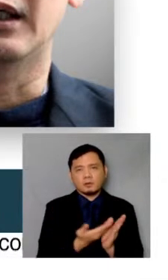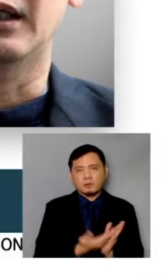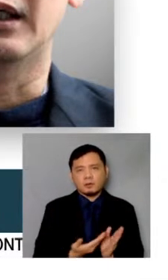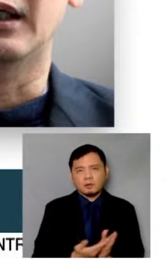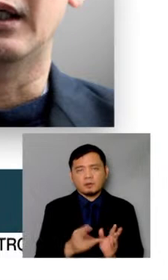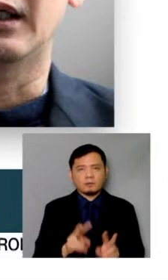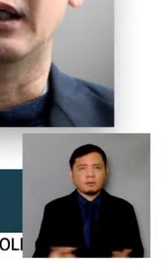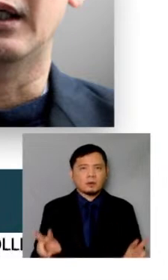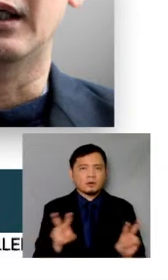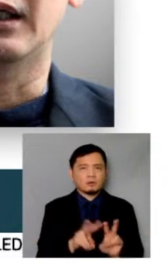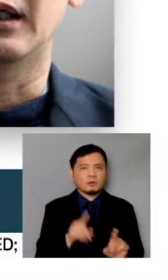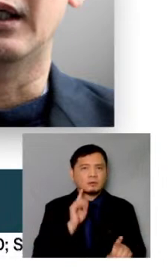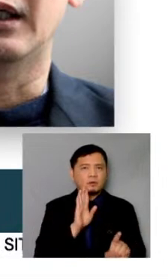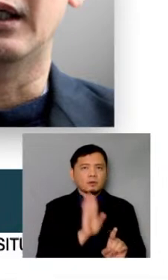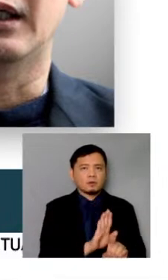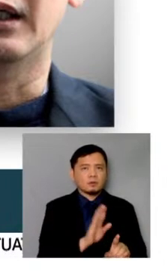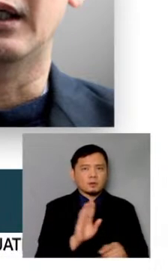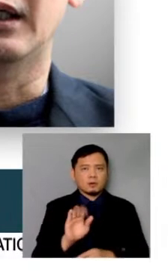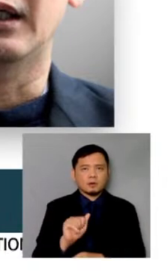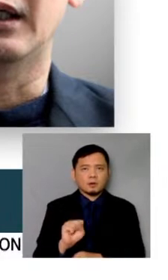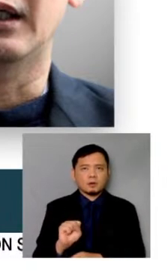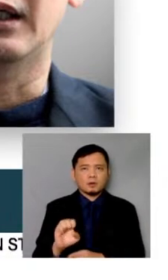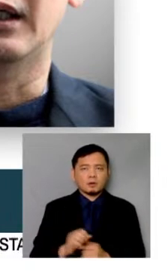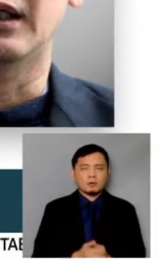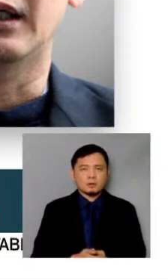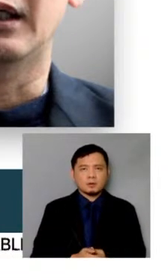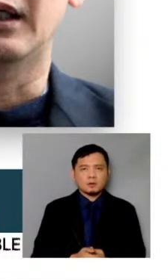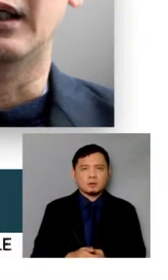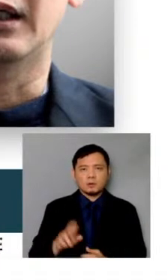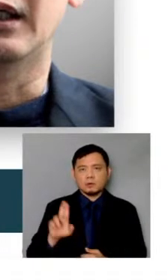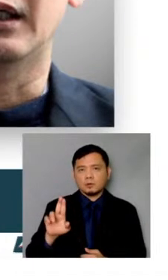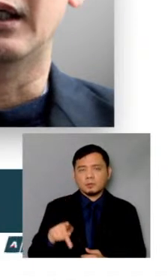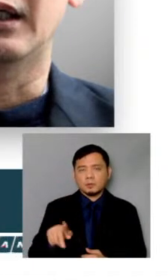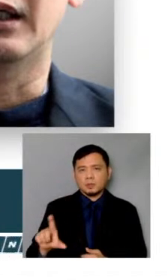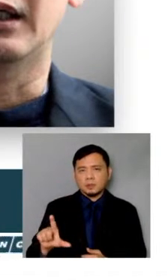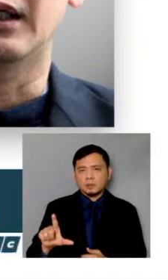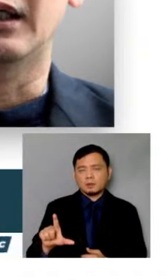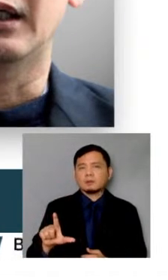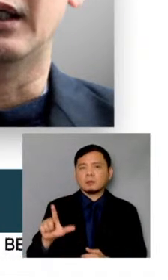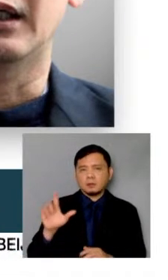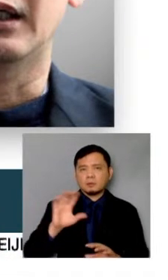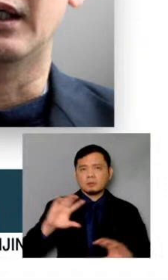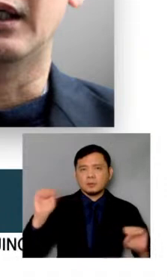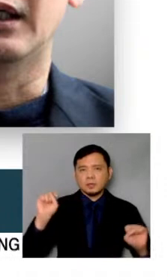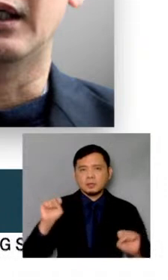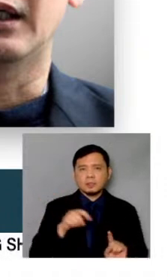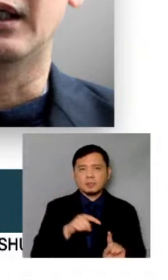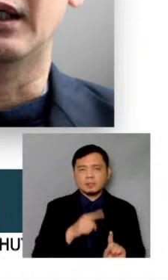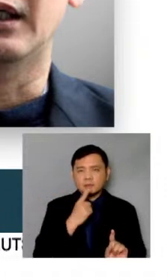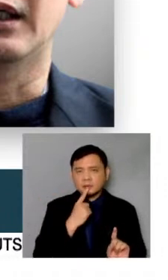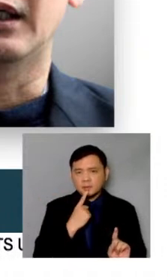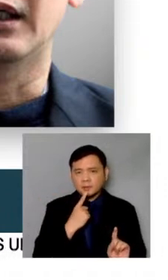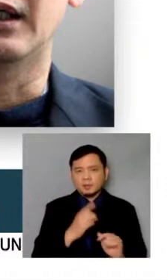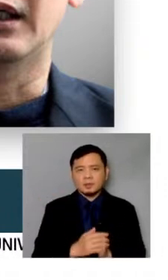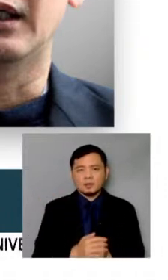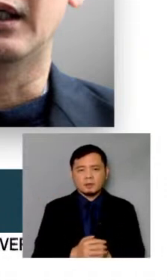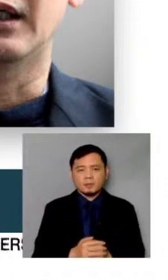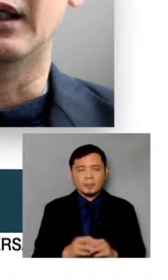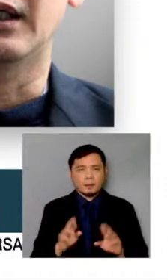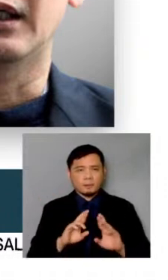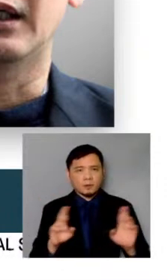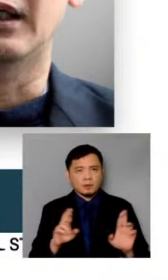in her pending cases. NUPL President Edre Olalia also says those behind what it calls